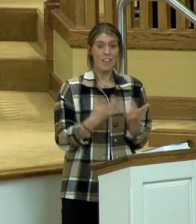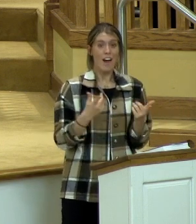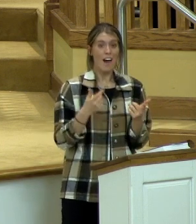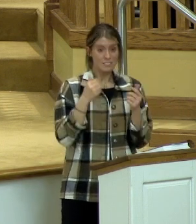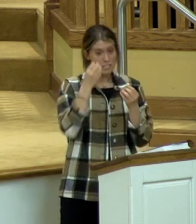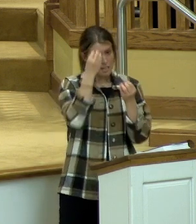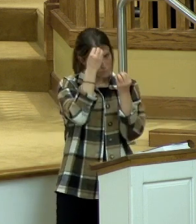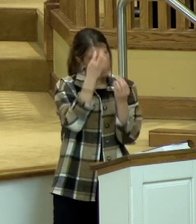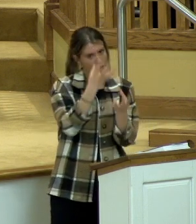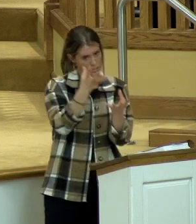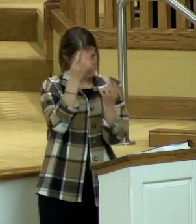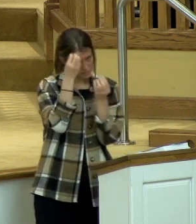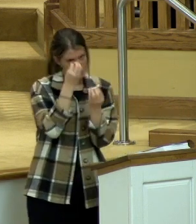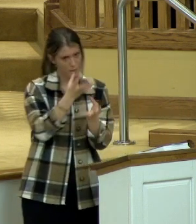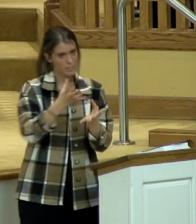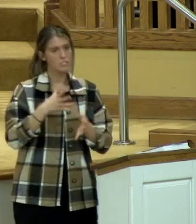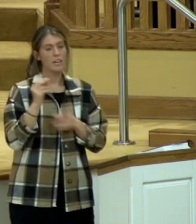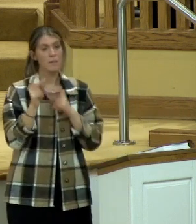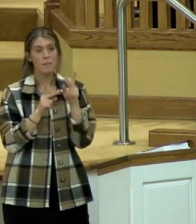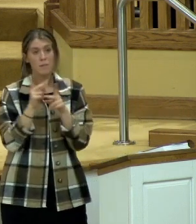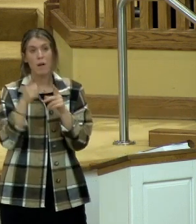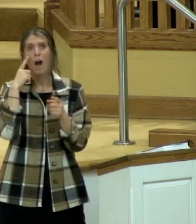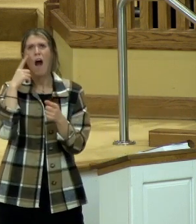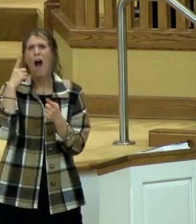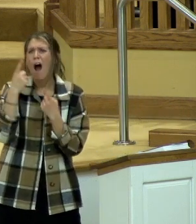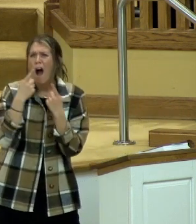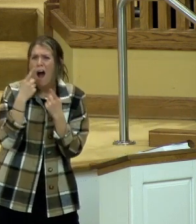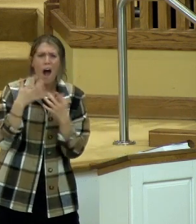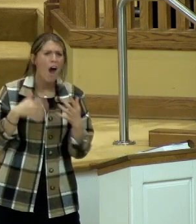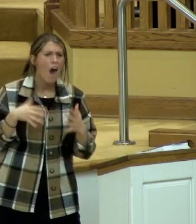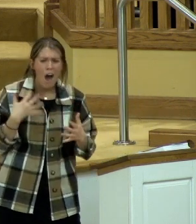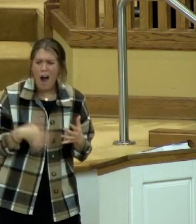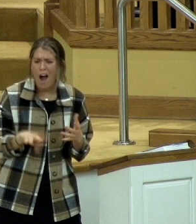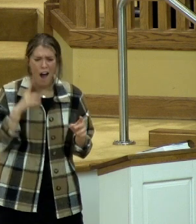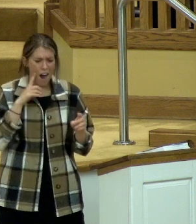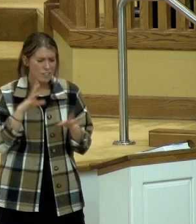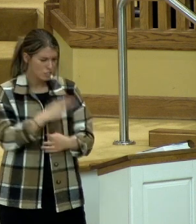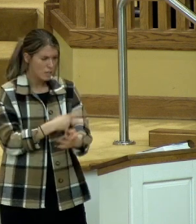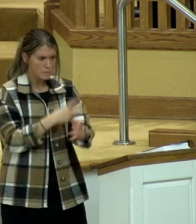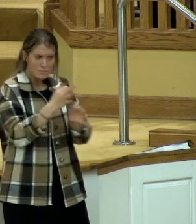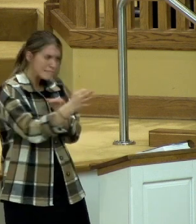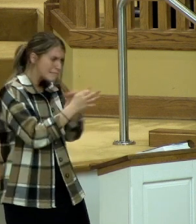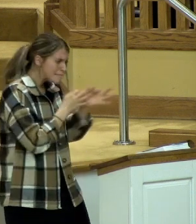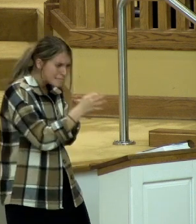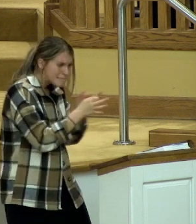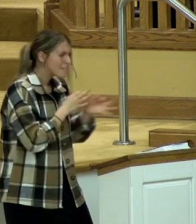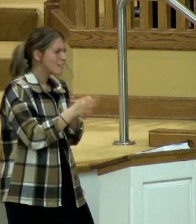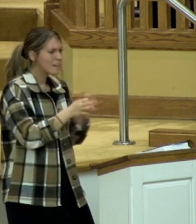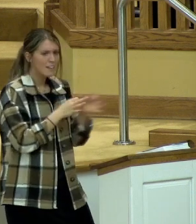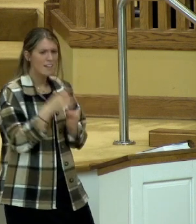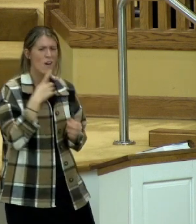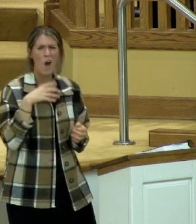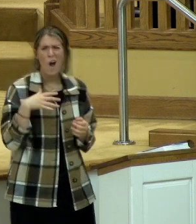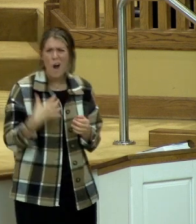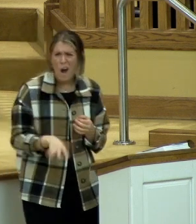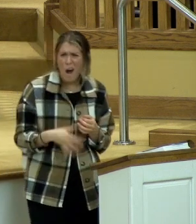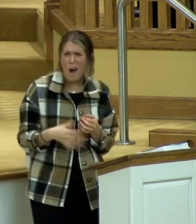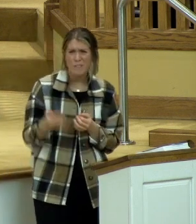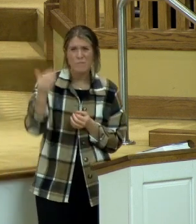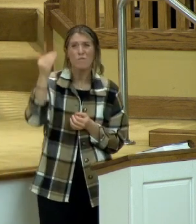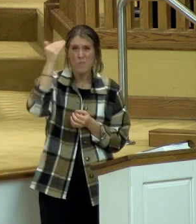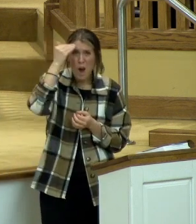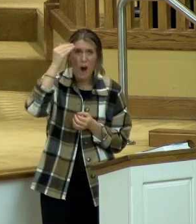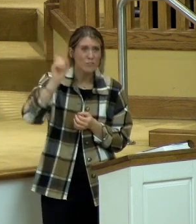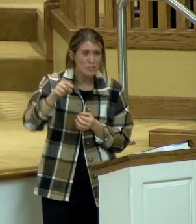that was information. And these people are wondering about it because they weren't there and the shepherds are telling about it like, man, I mean, we've known it's supposed to